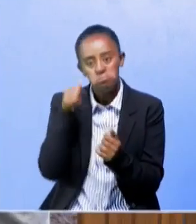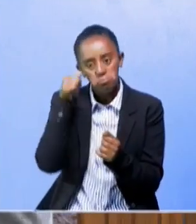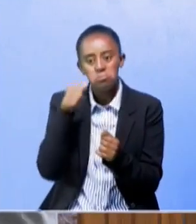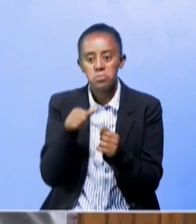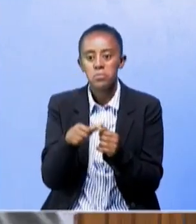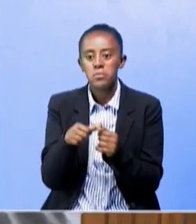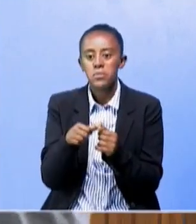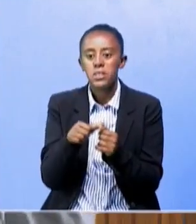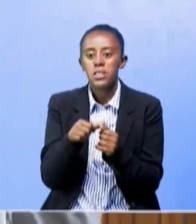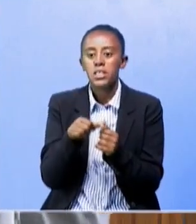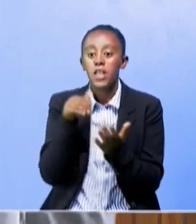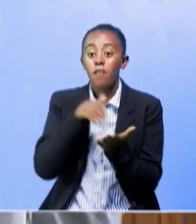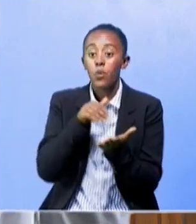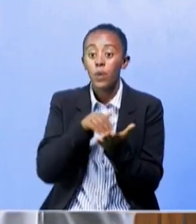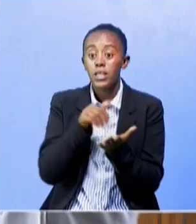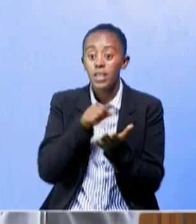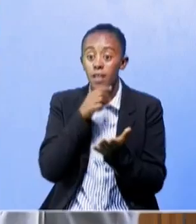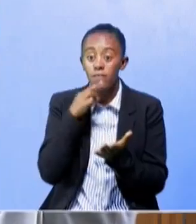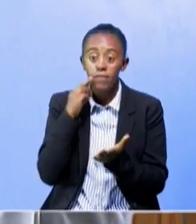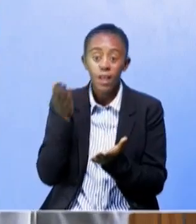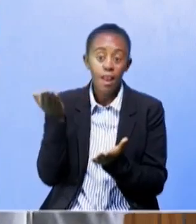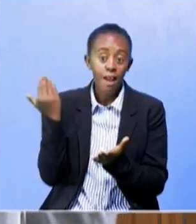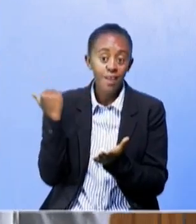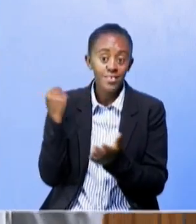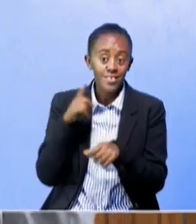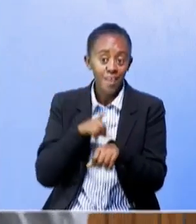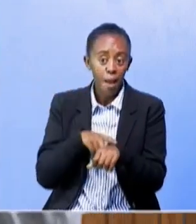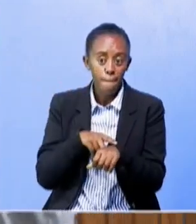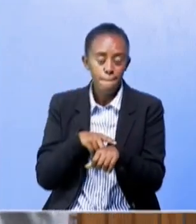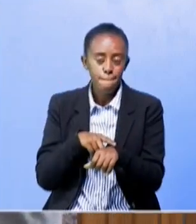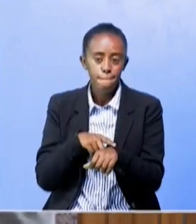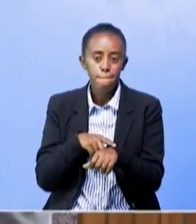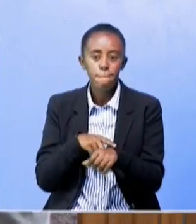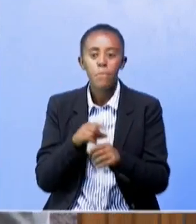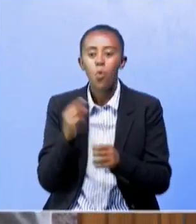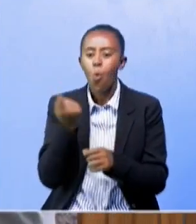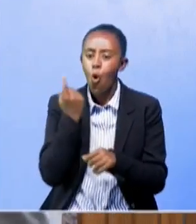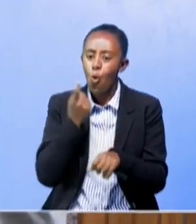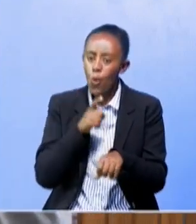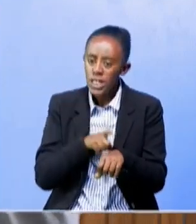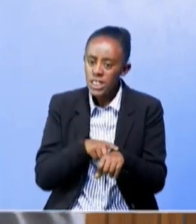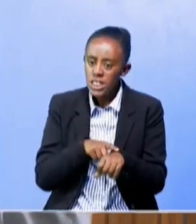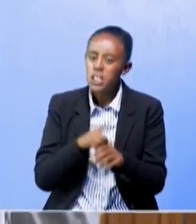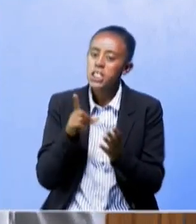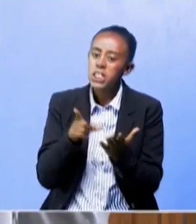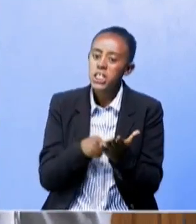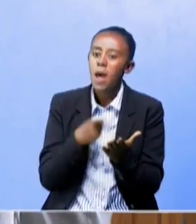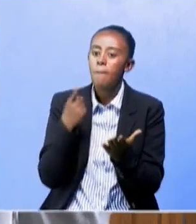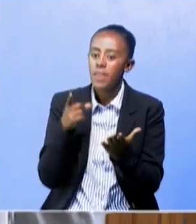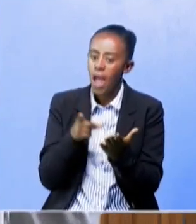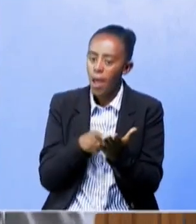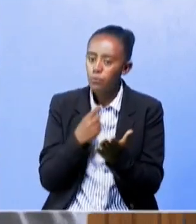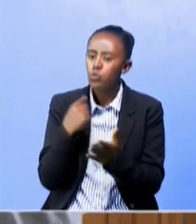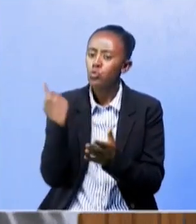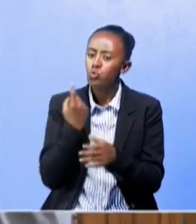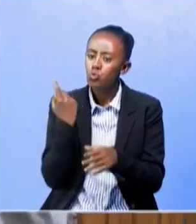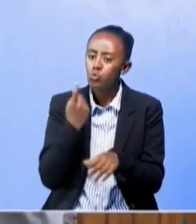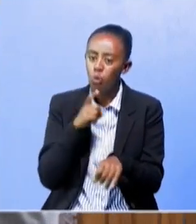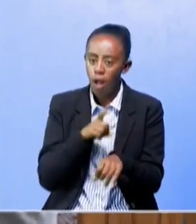of the frequency adverbs that we learned last time, such as always, sometimes,